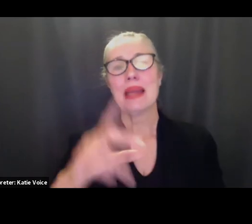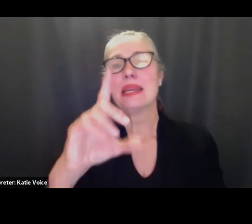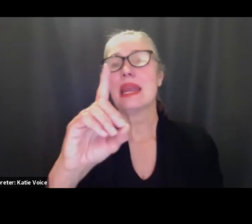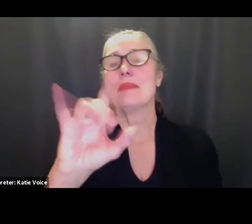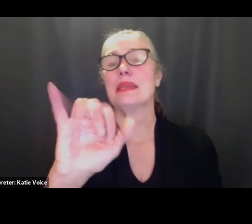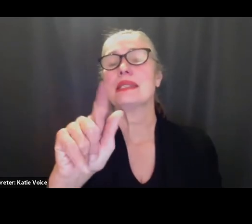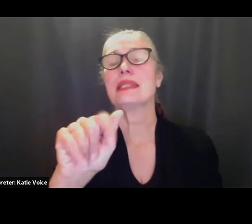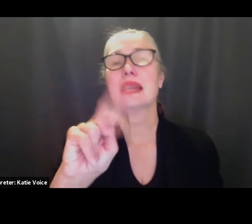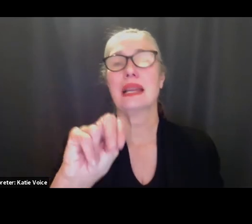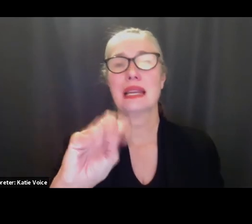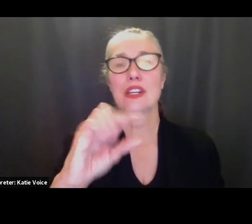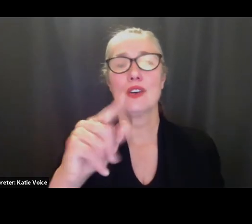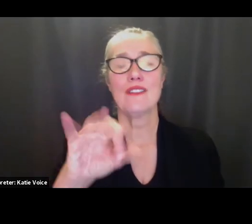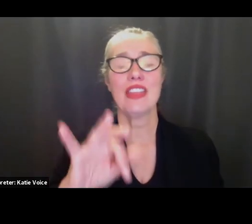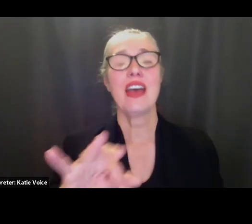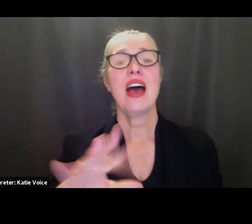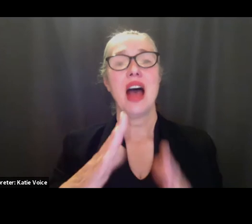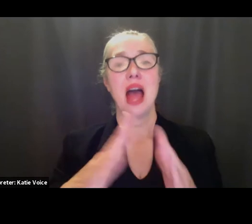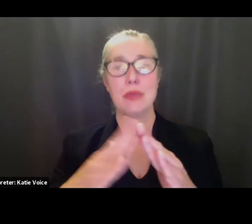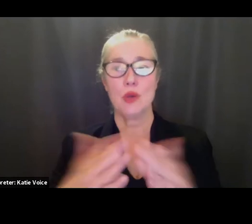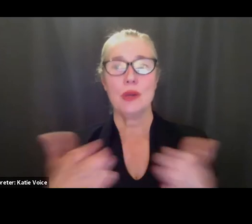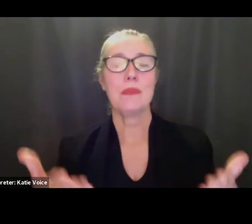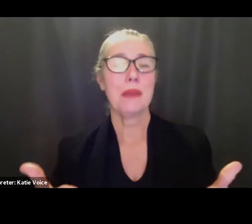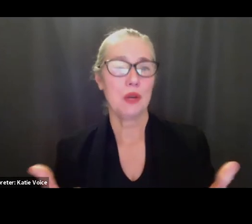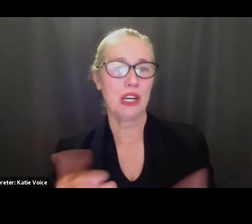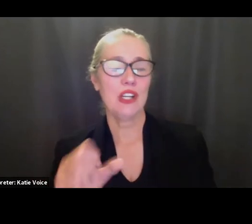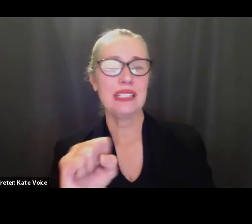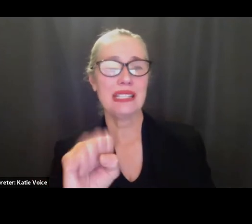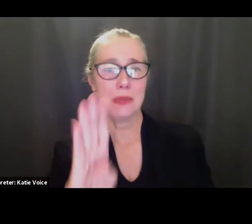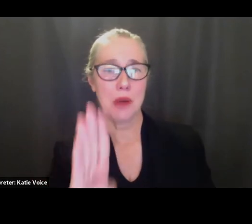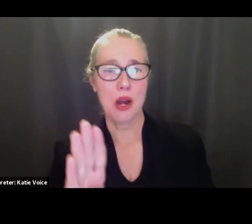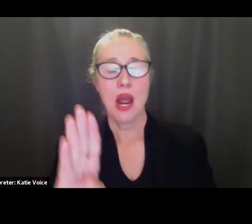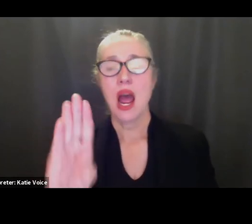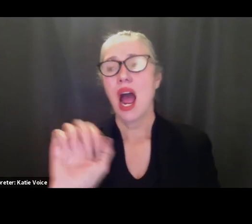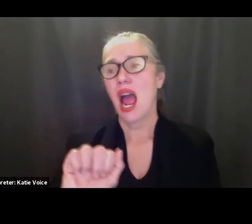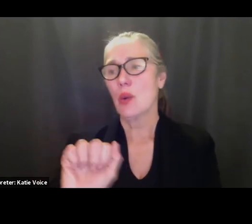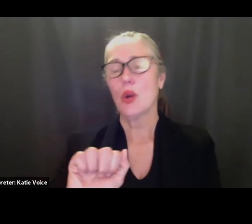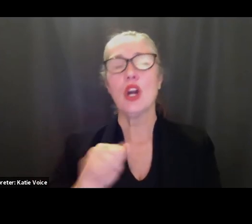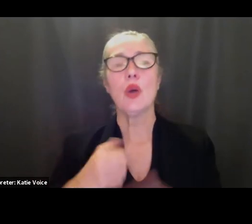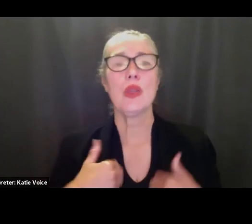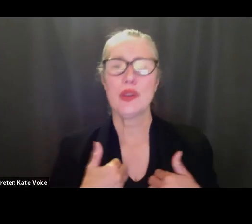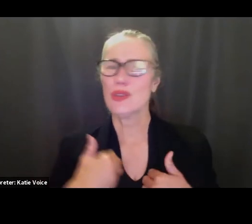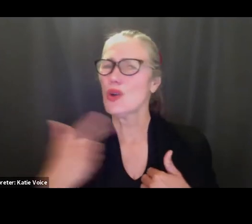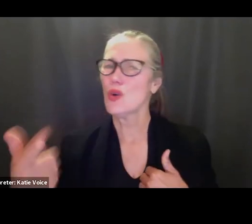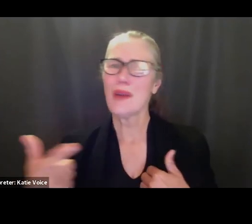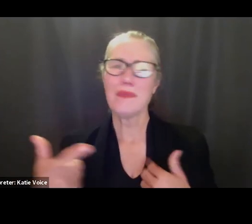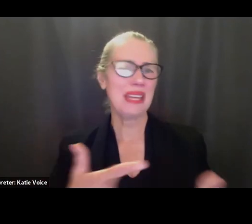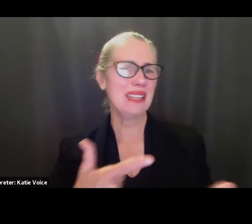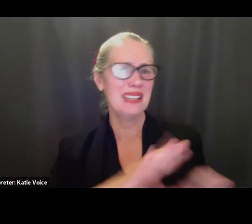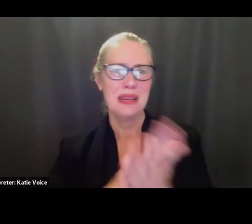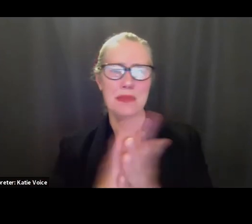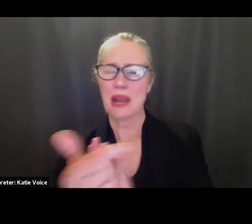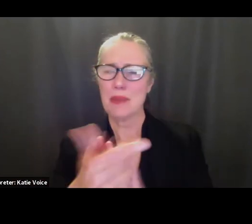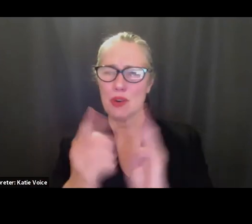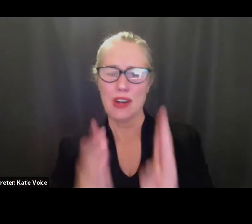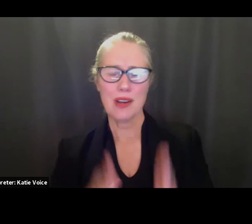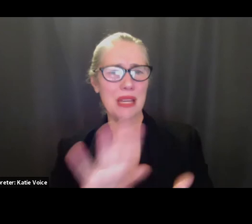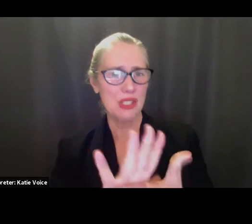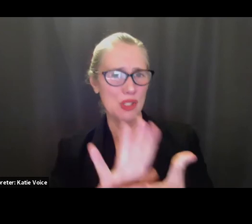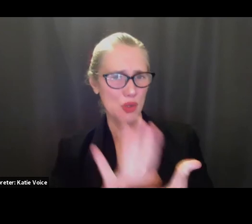i'm a community member here in santa barbara i work with countless youth who have been criminalized in school settings and i have for the last several